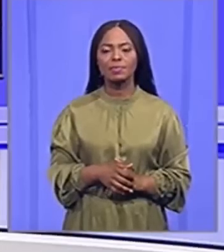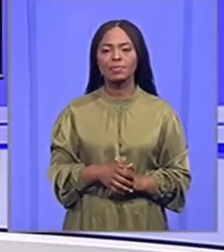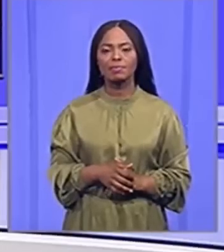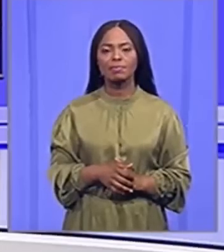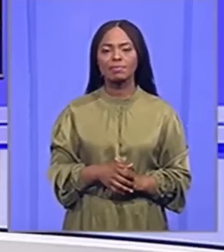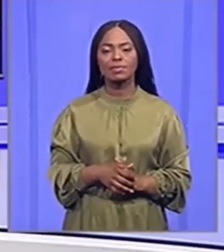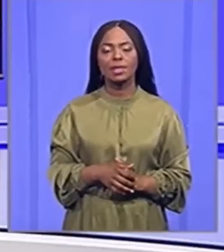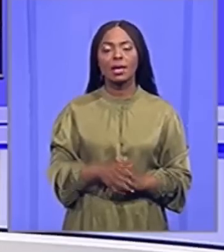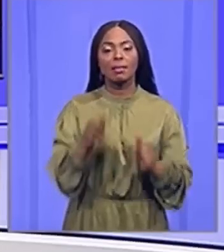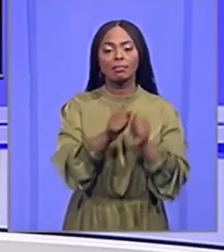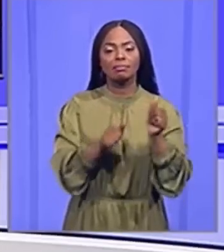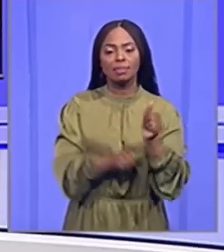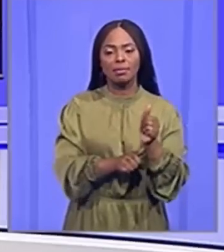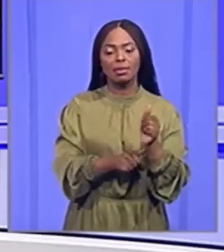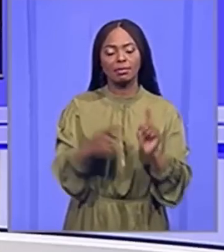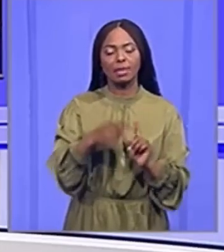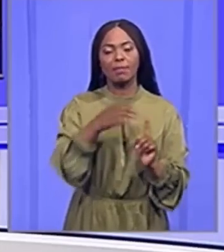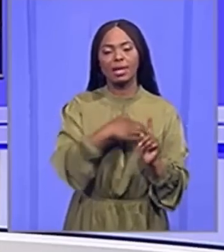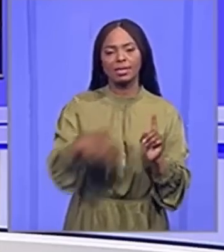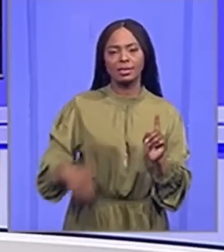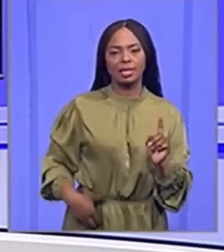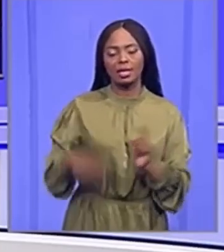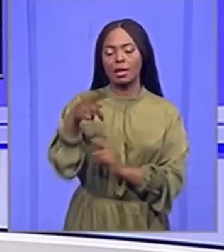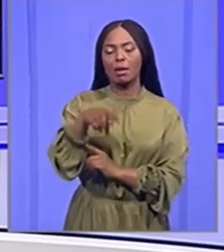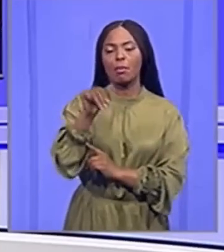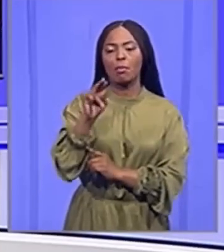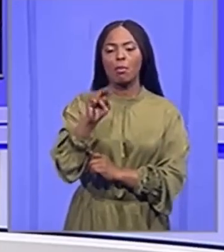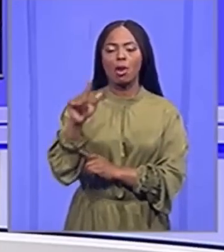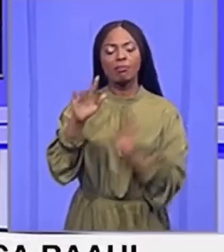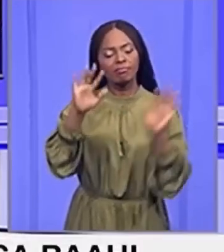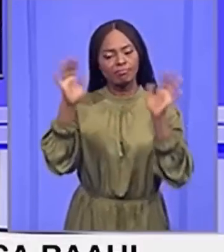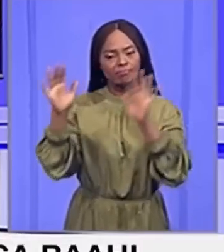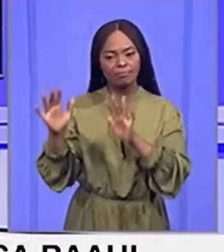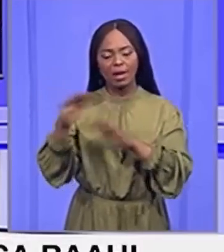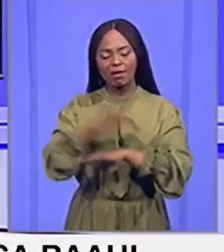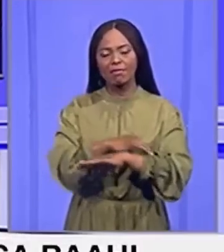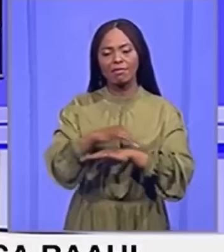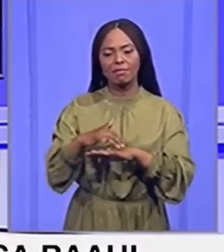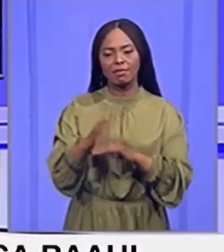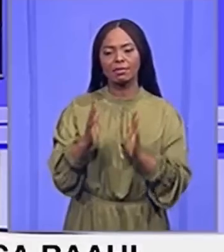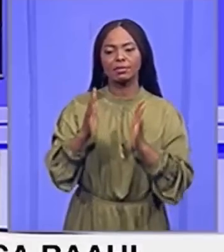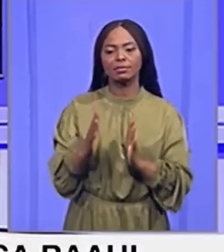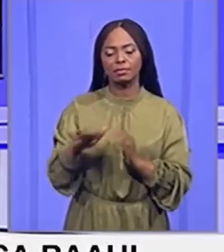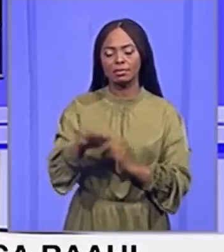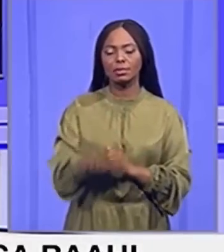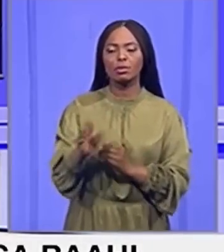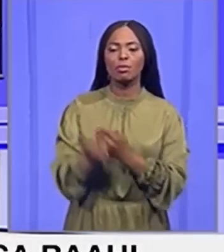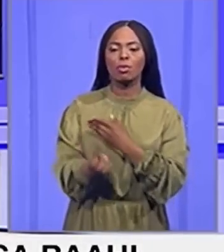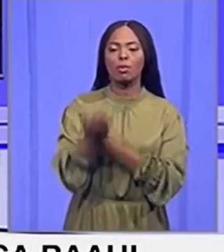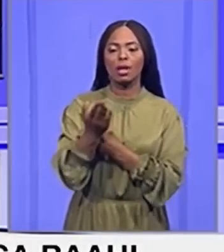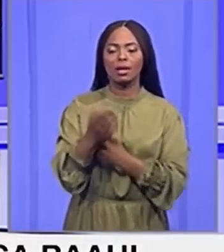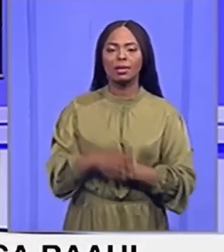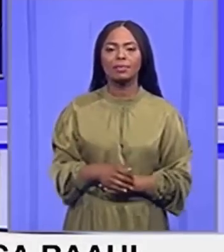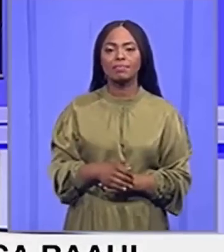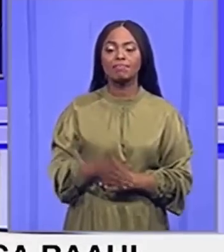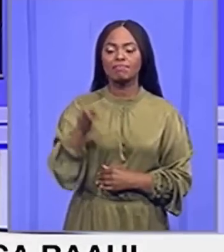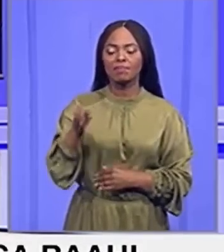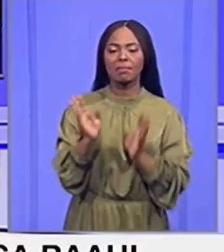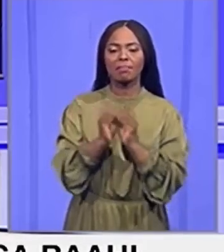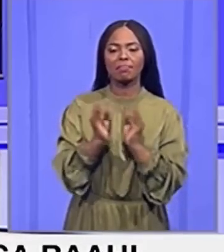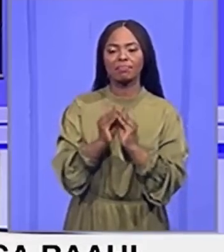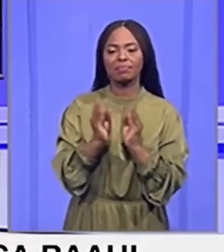Motlatsa Presidente Paul Mashatile o babaditse mosebetsi o kgabane wa dihwai tsa Nkomazi Mpumalanga. O buile sena kopano ya komiti ya